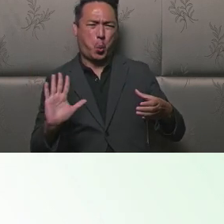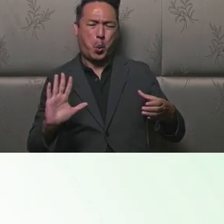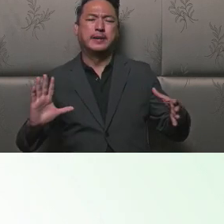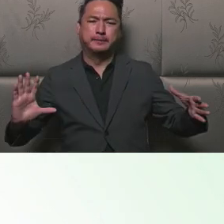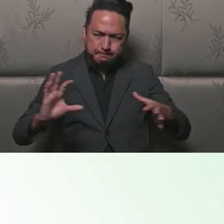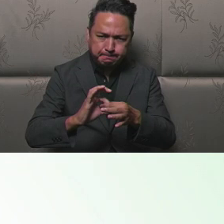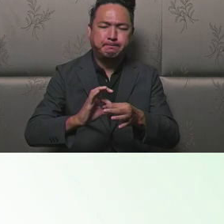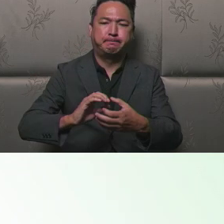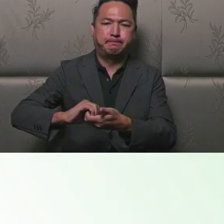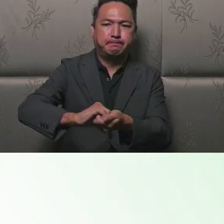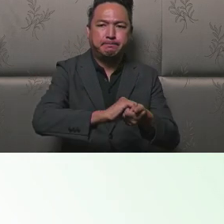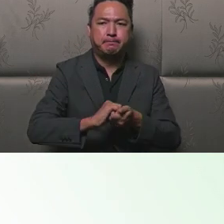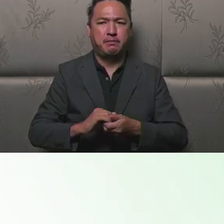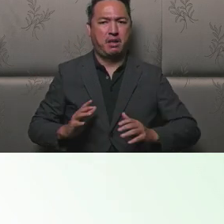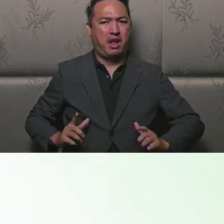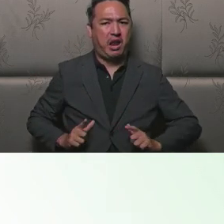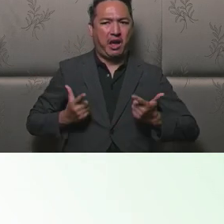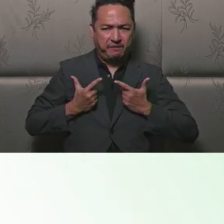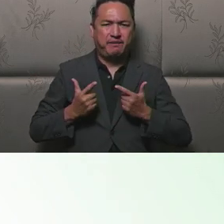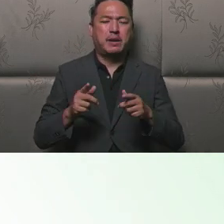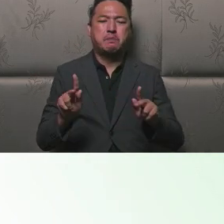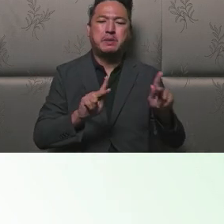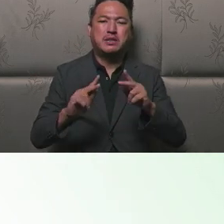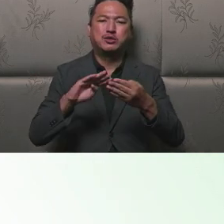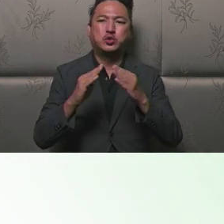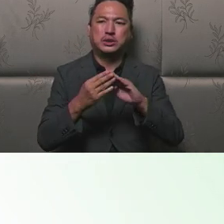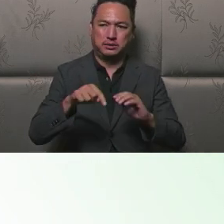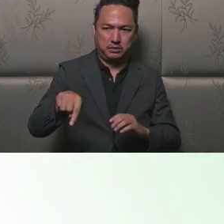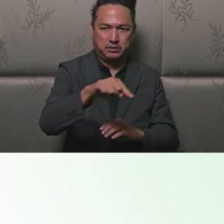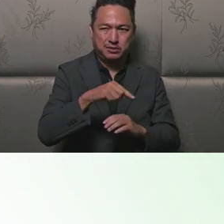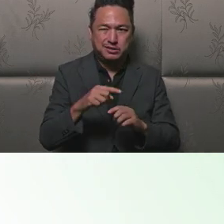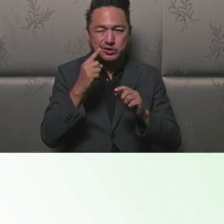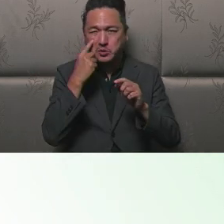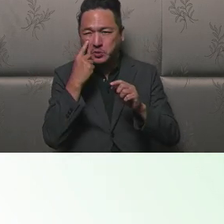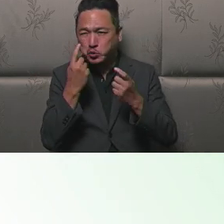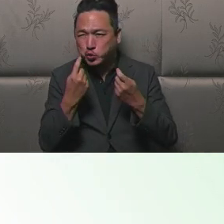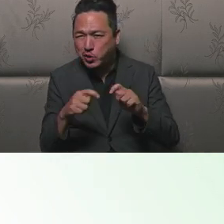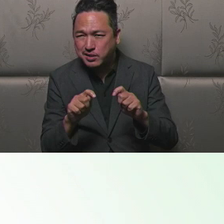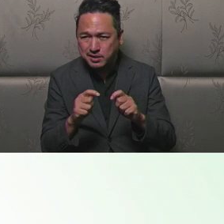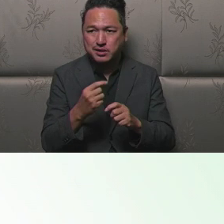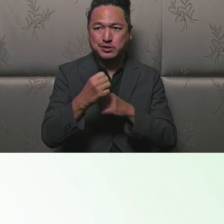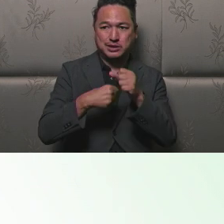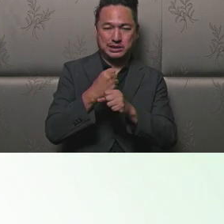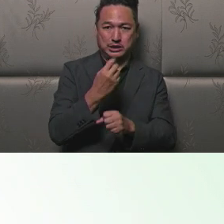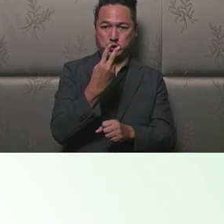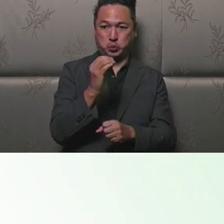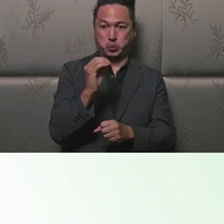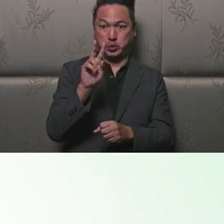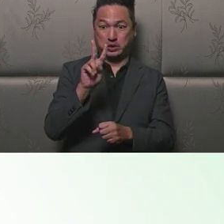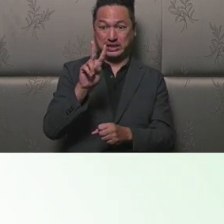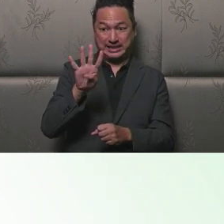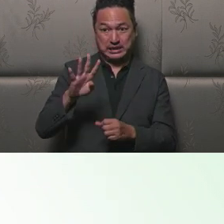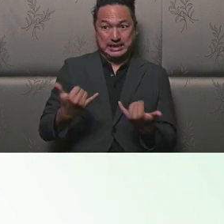through the Sanyog Education Program. With the efforts in the past, I'm new in my station, but with the efforts in the past